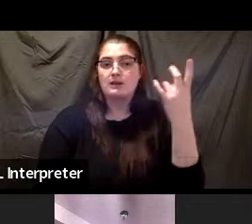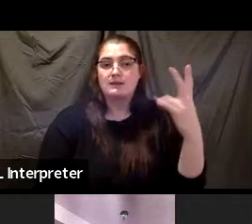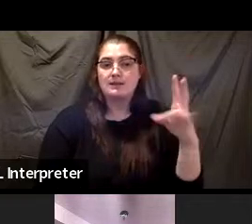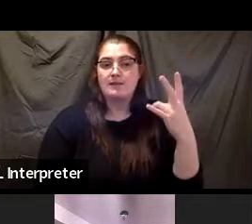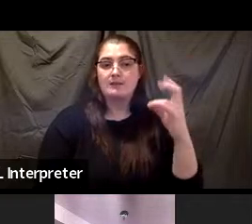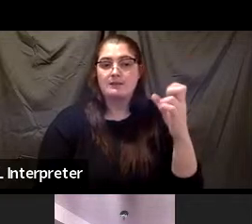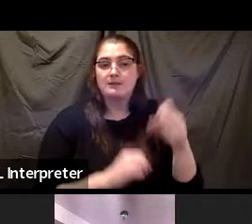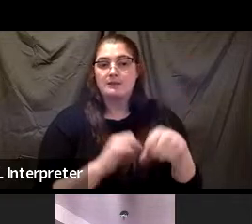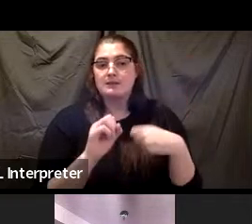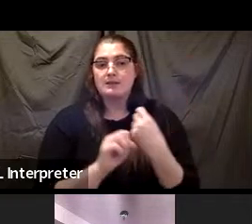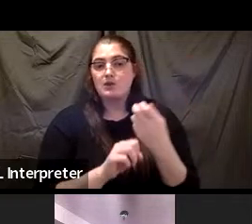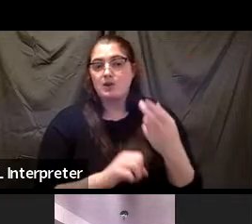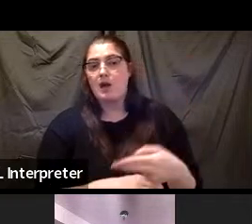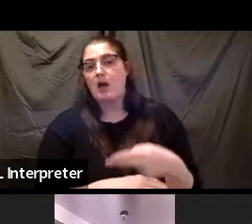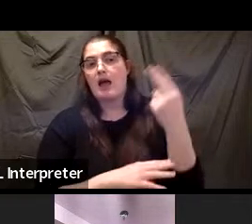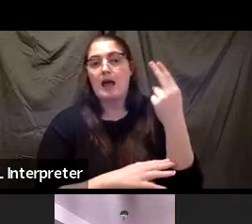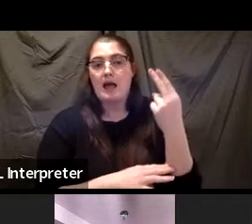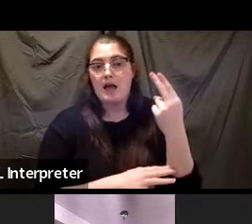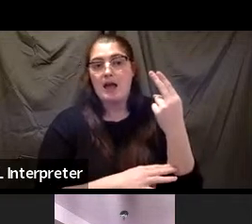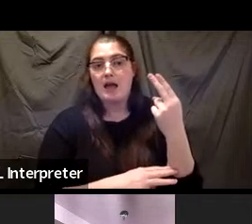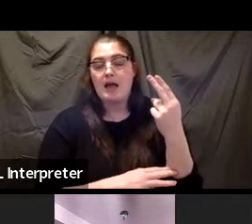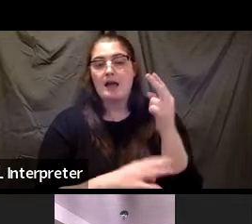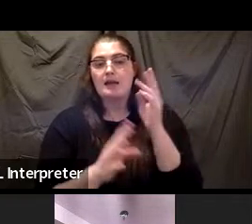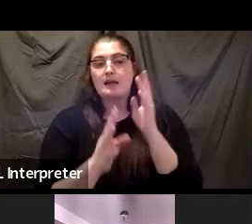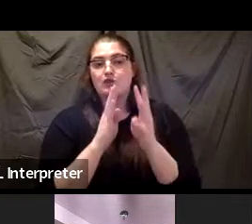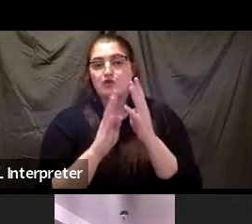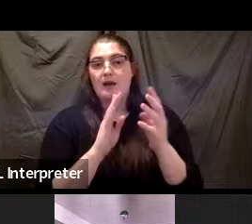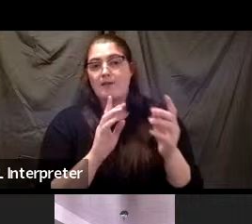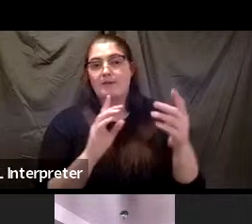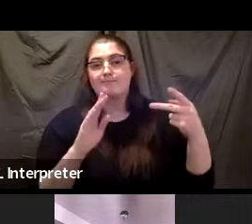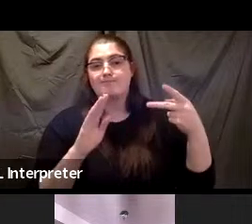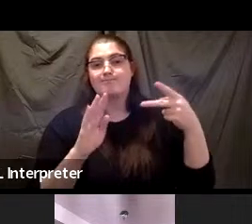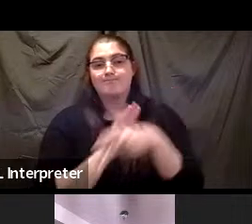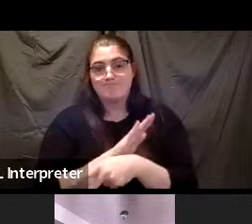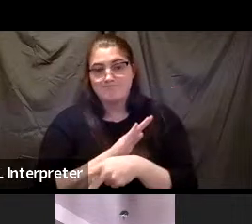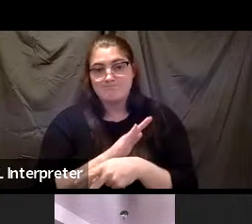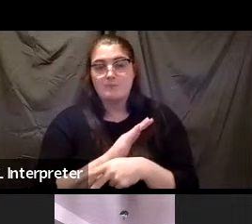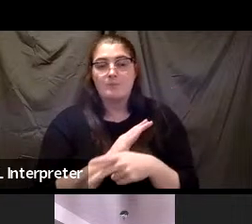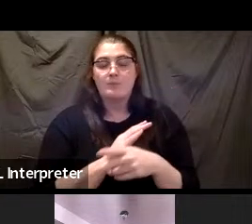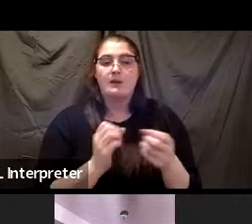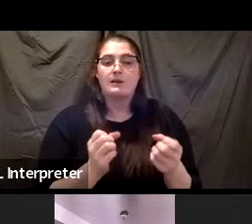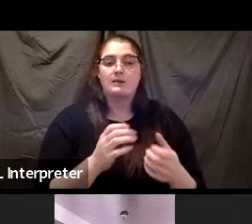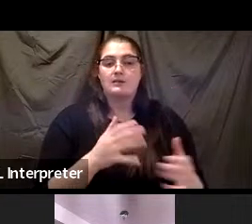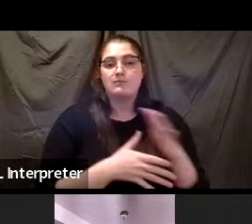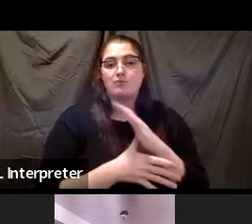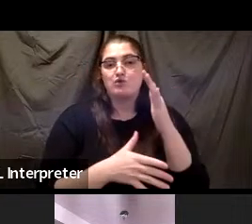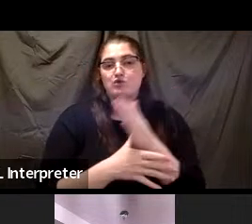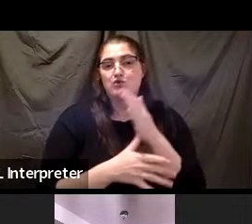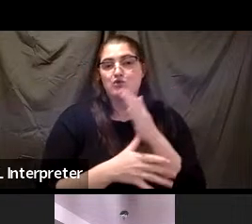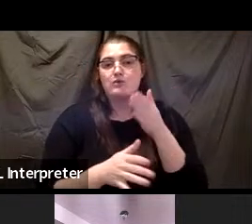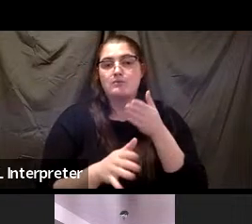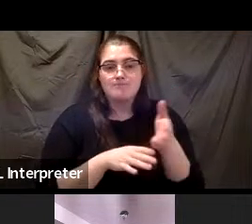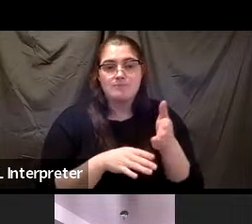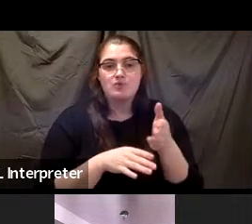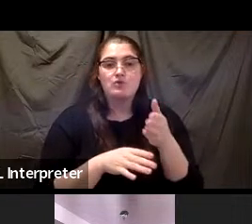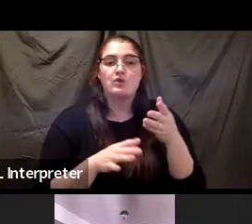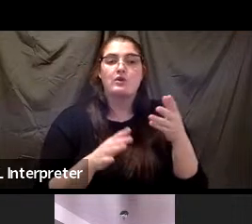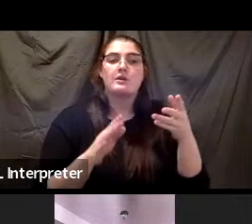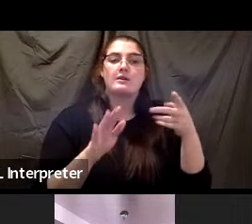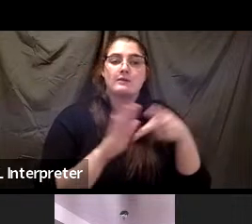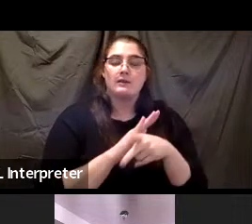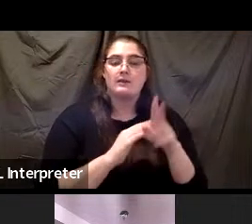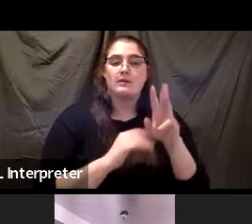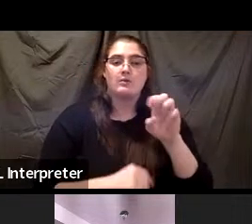17-year high in traffic fatalities. A majority of those fatalities are in wards 5, 7, and